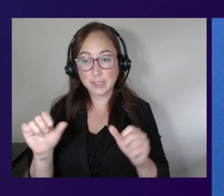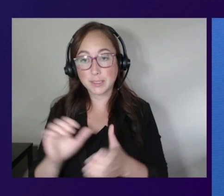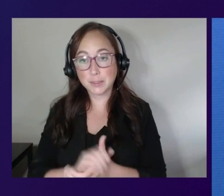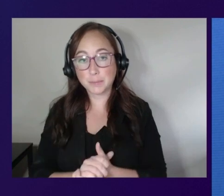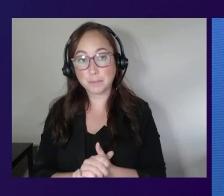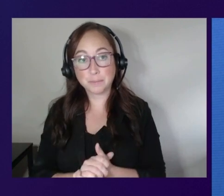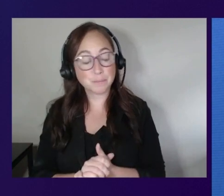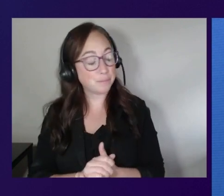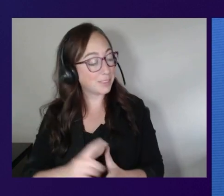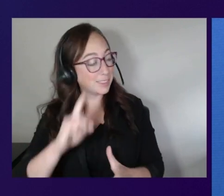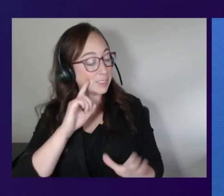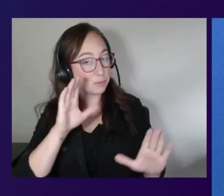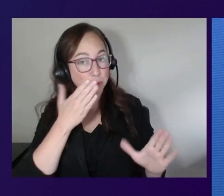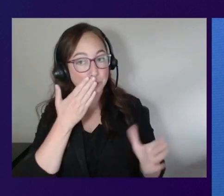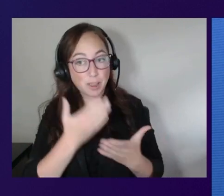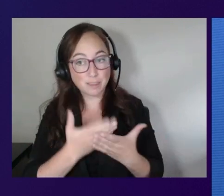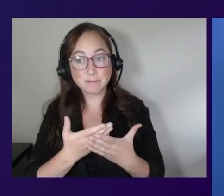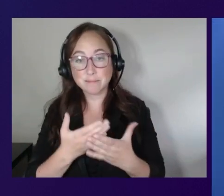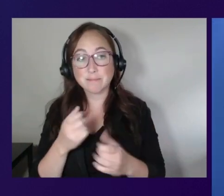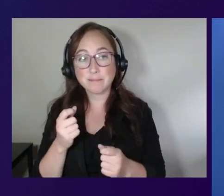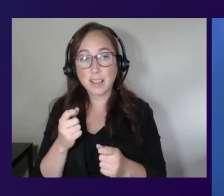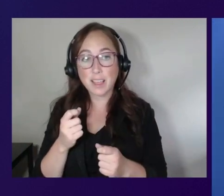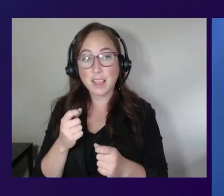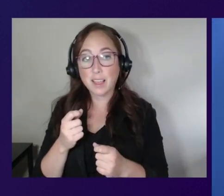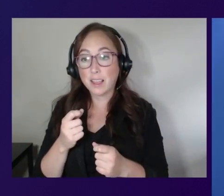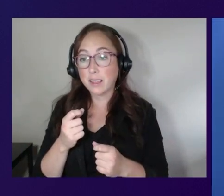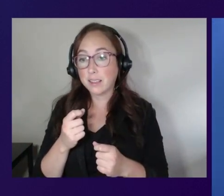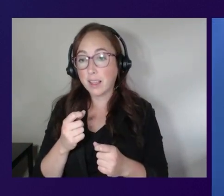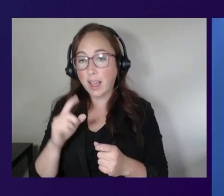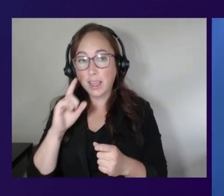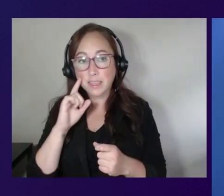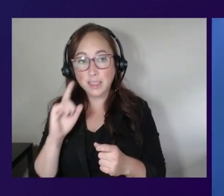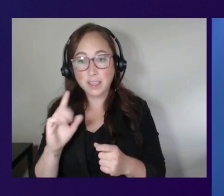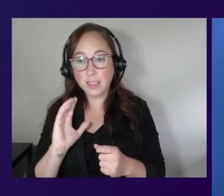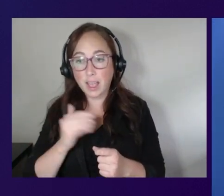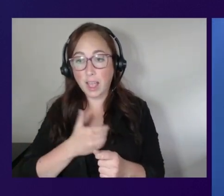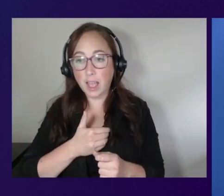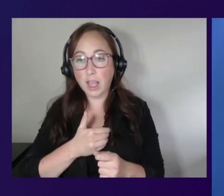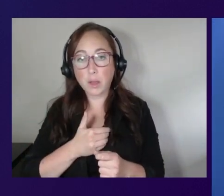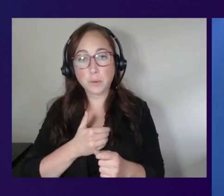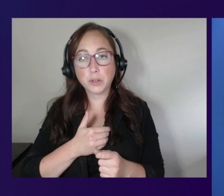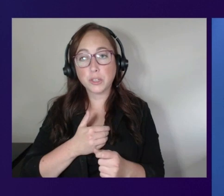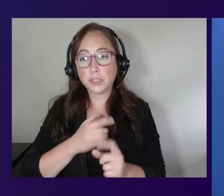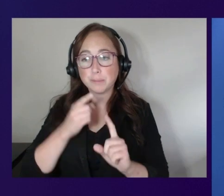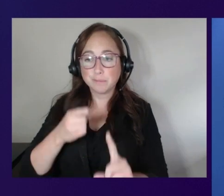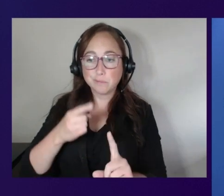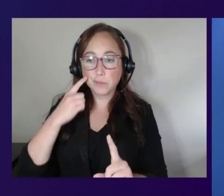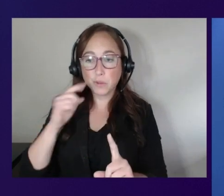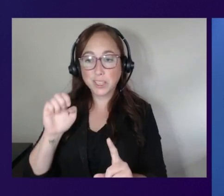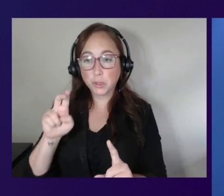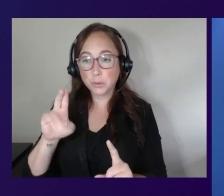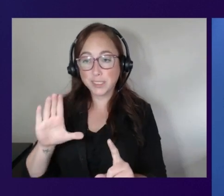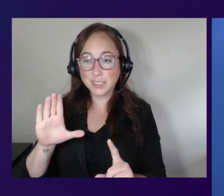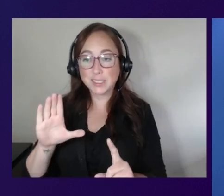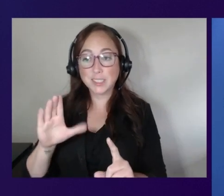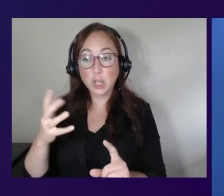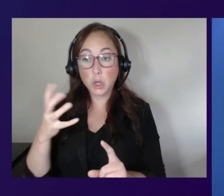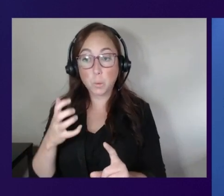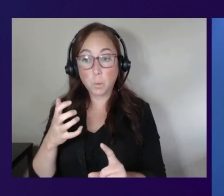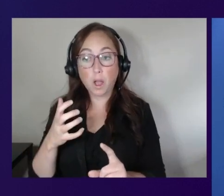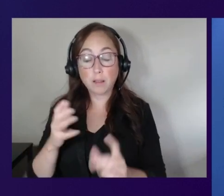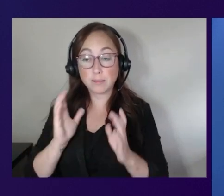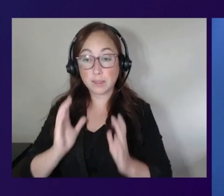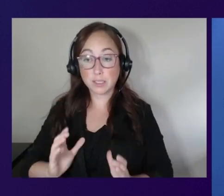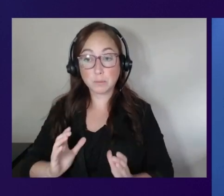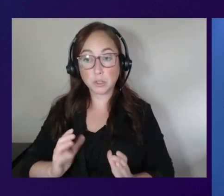great. Yeah. Just to add to that, I think that our mantra in end user computing here is that we want to meet customers where they are.